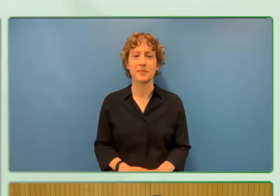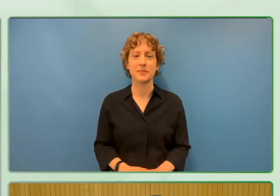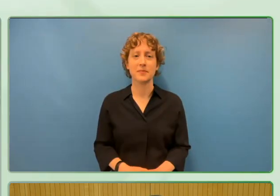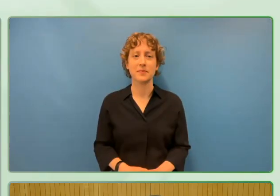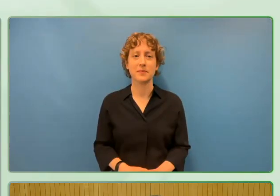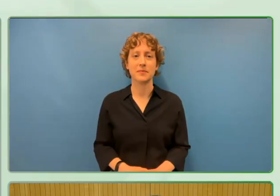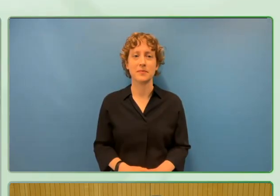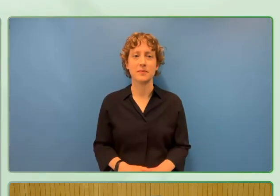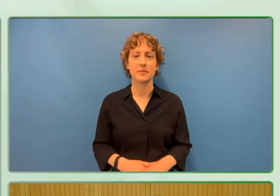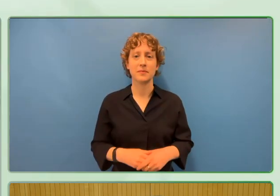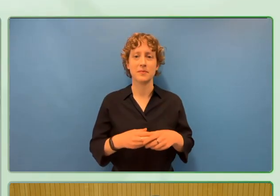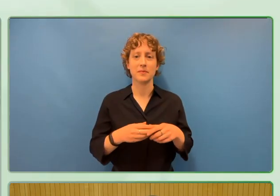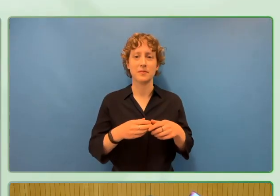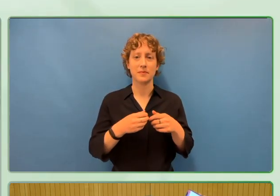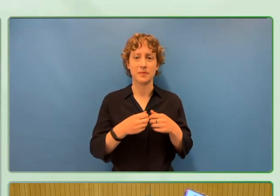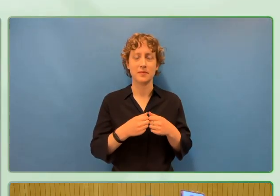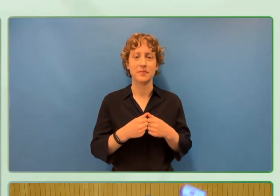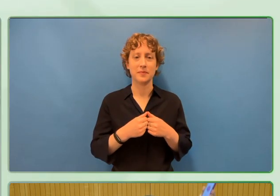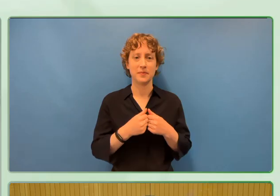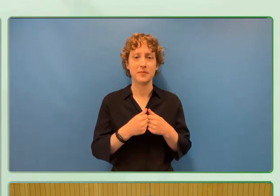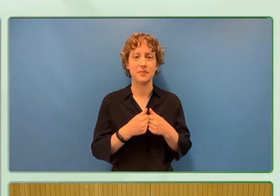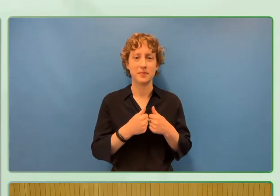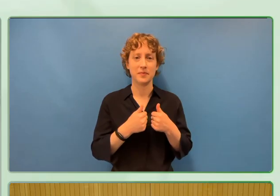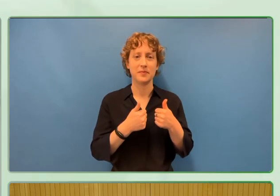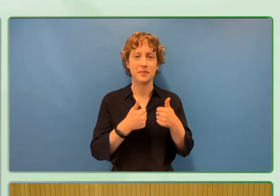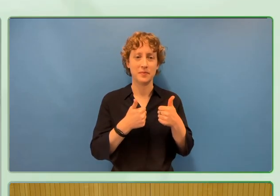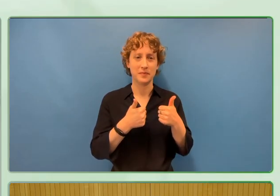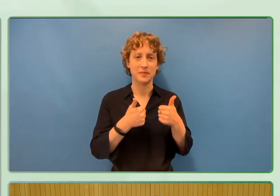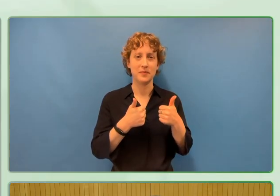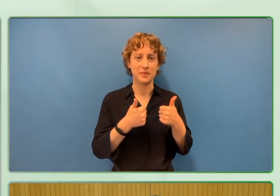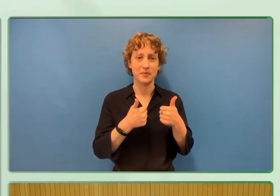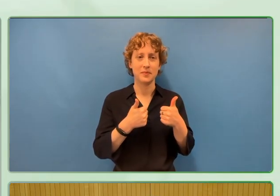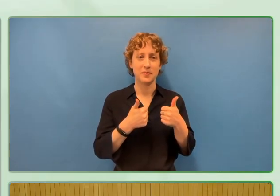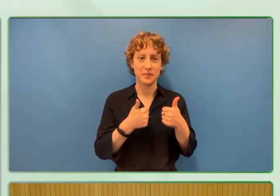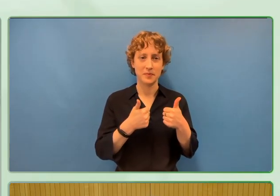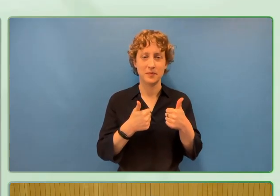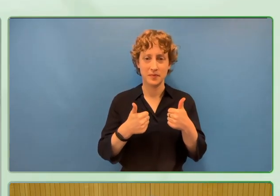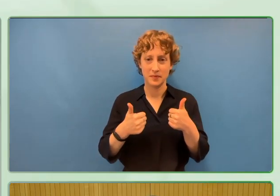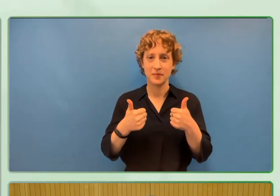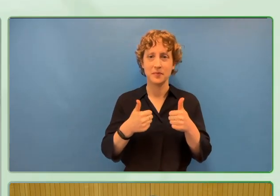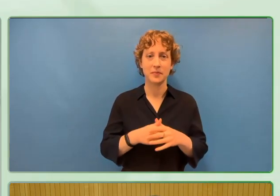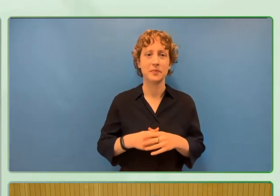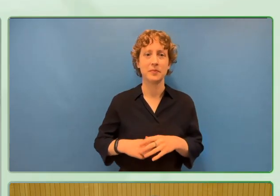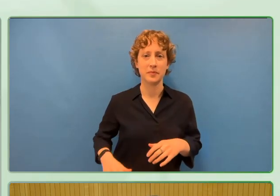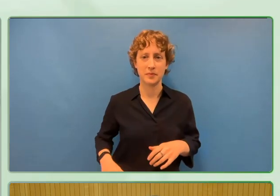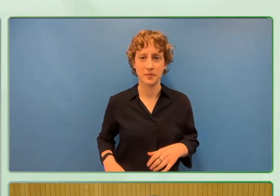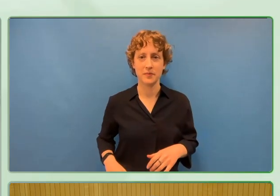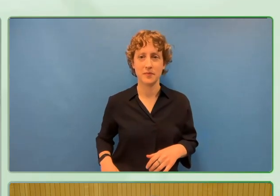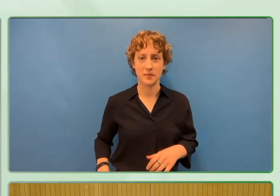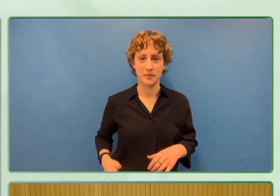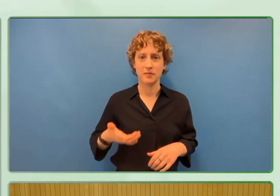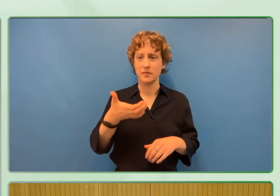I was using the relaxing tool here in my pocket. You have routines, you have an emotional diary for working